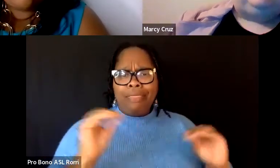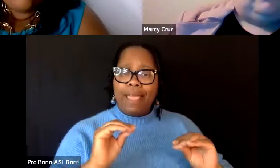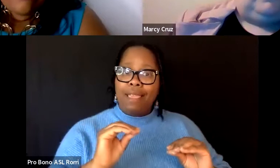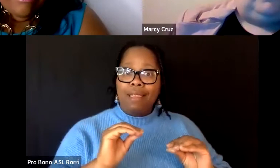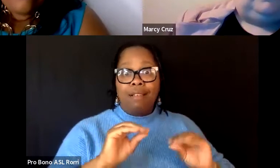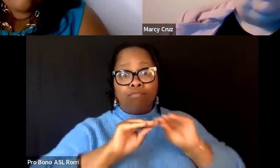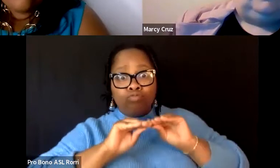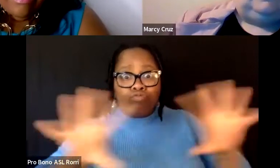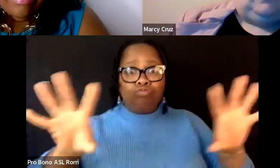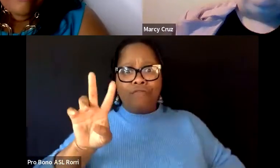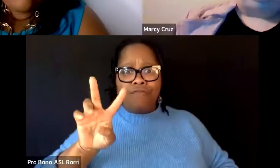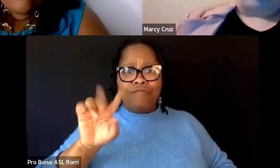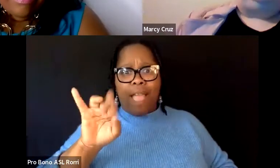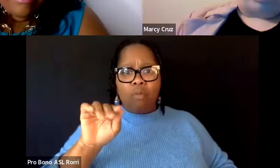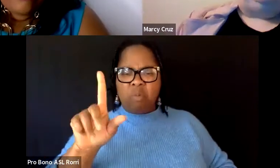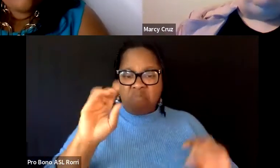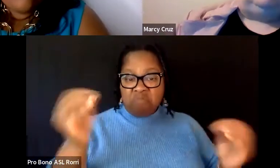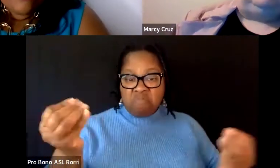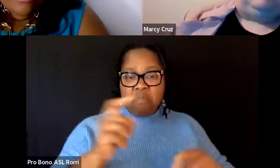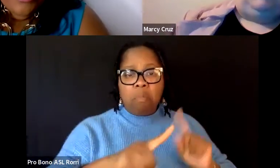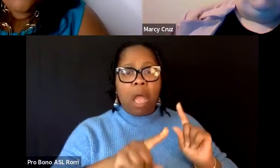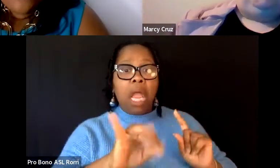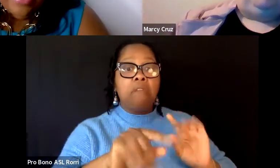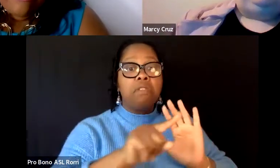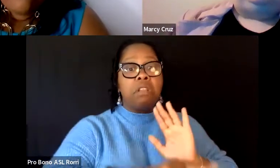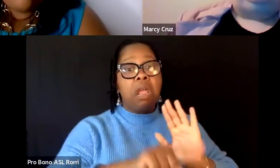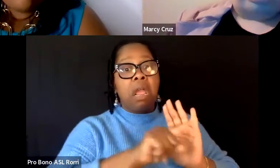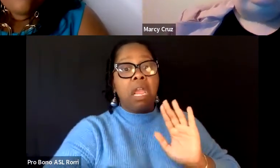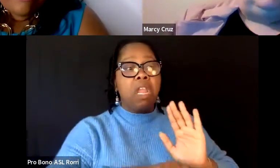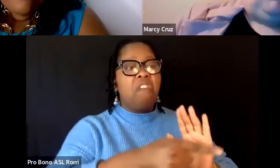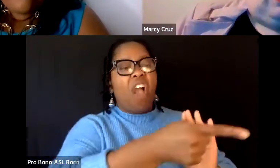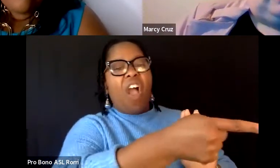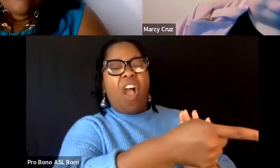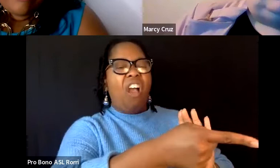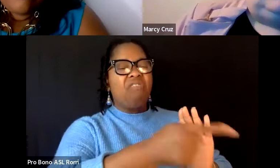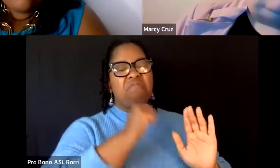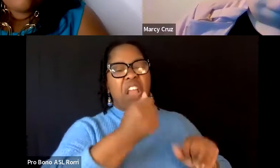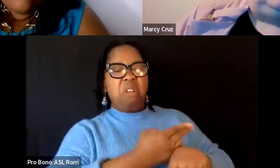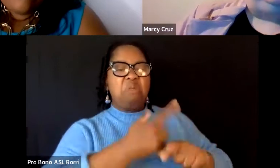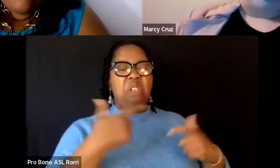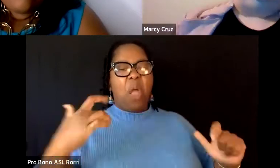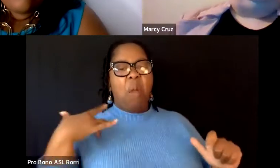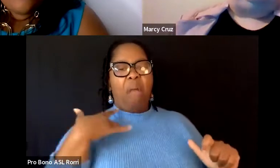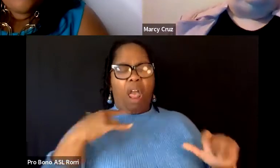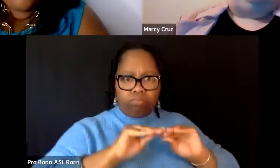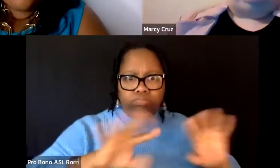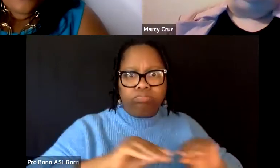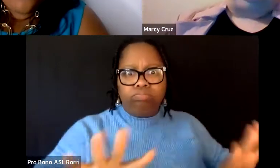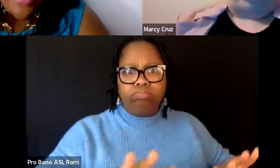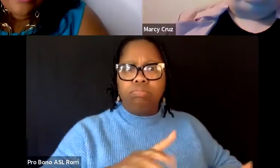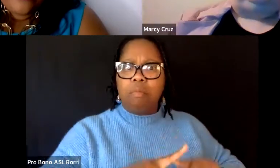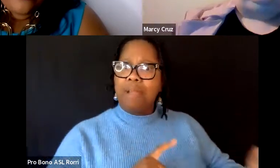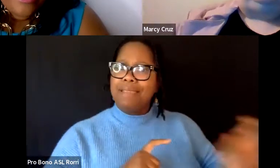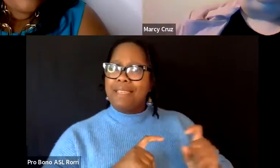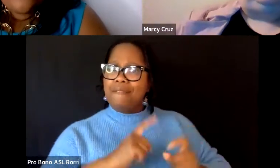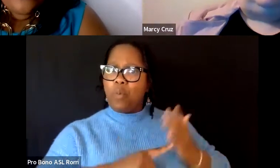it's negative, oh, you're not using larger models. Right. But when we give them what they want, then where's the support? No,